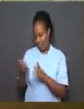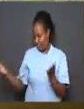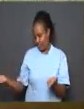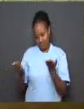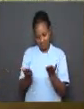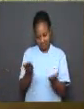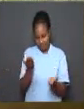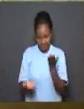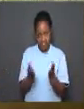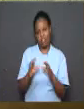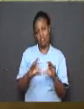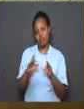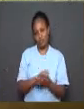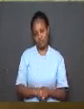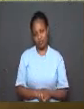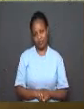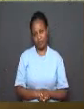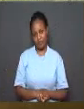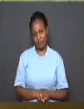that of the person beside you.